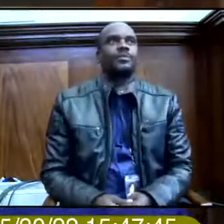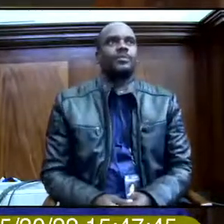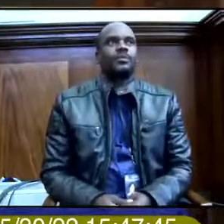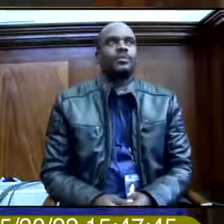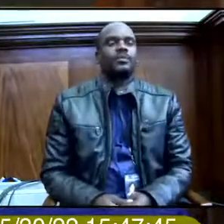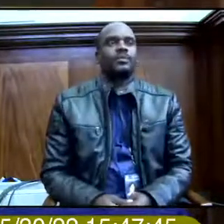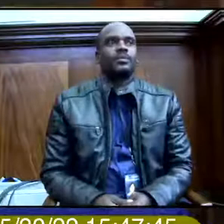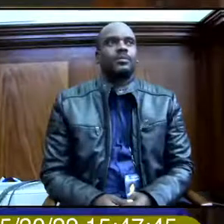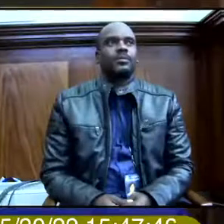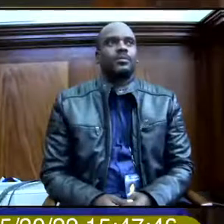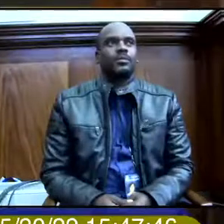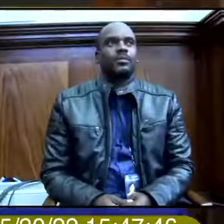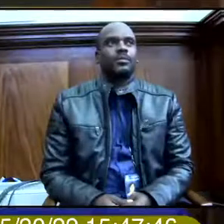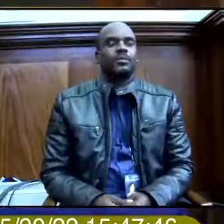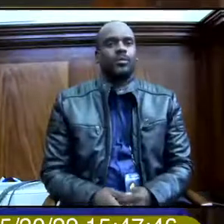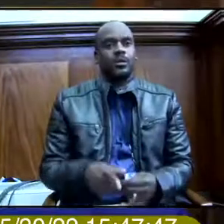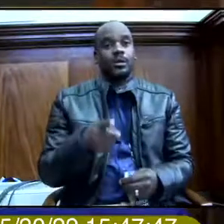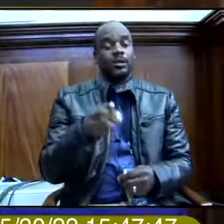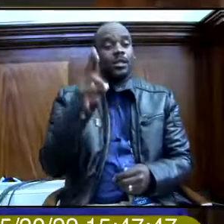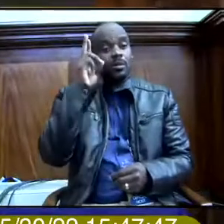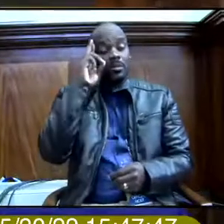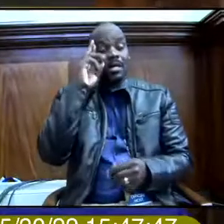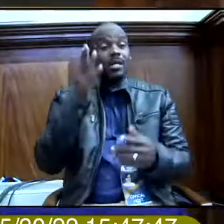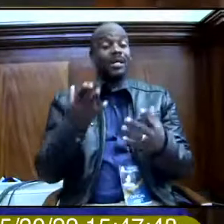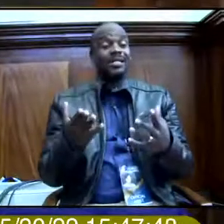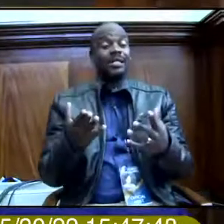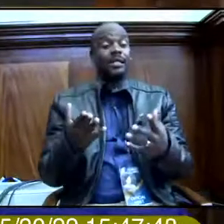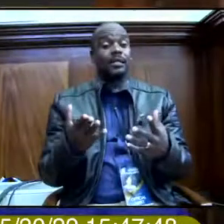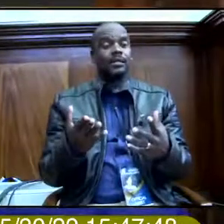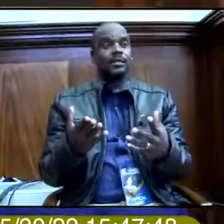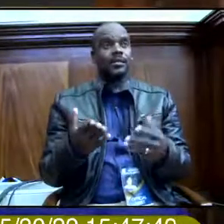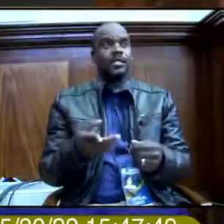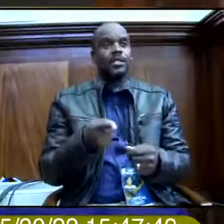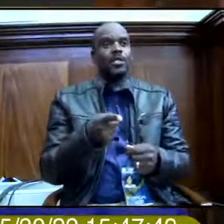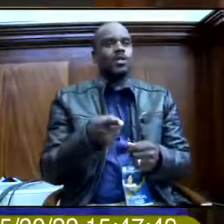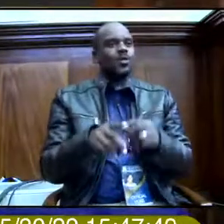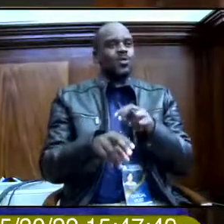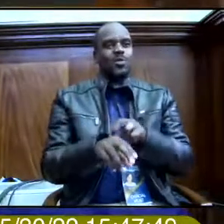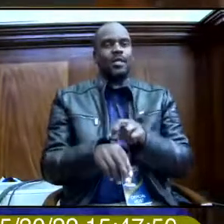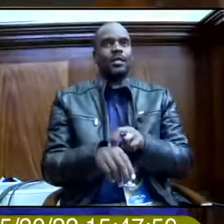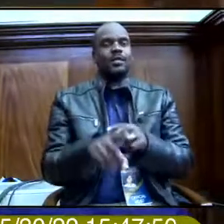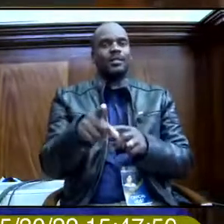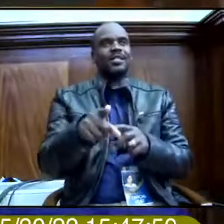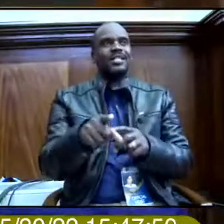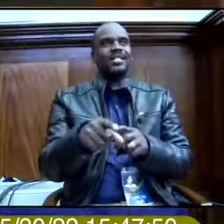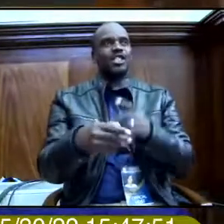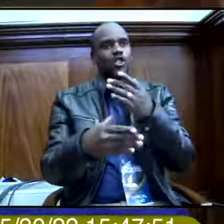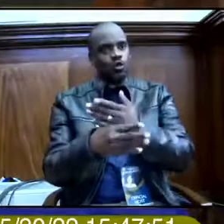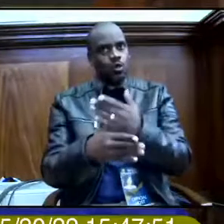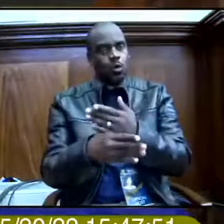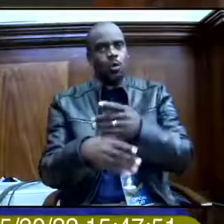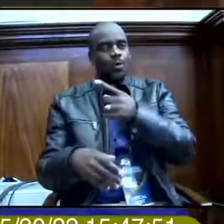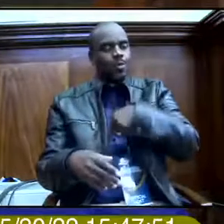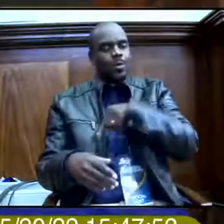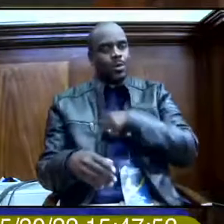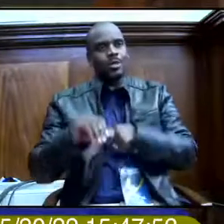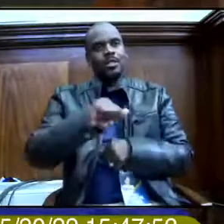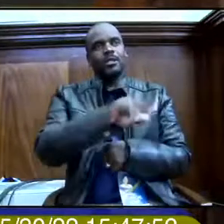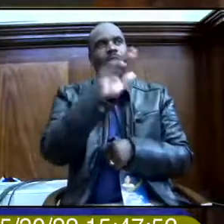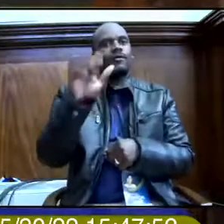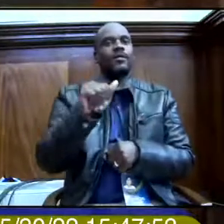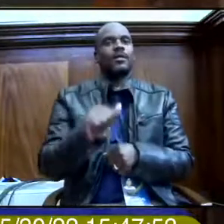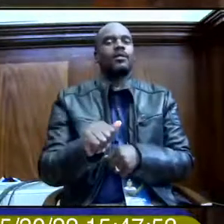speaker and we request that in that job let the south african be employed